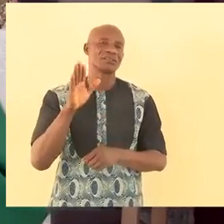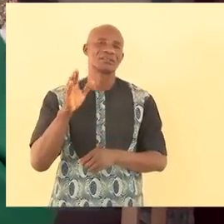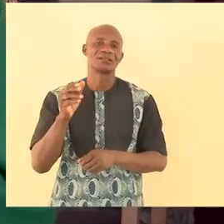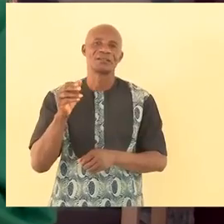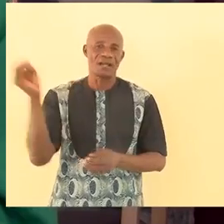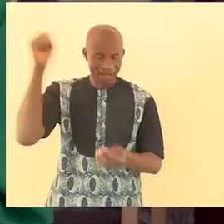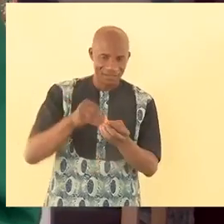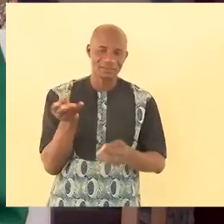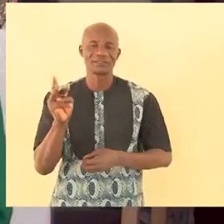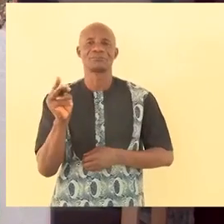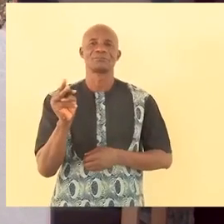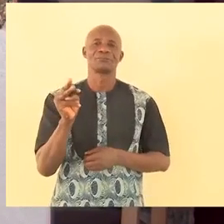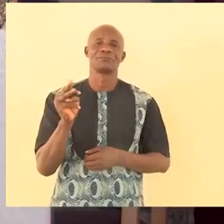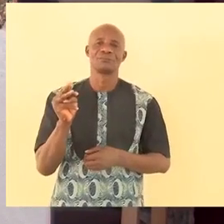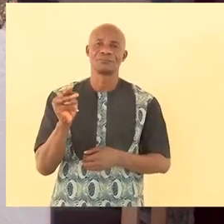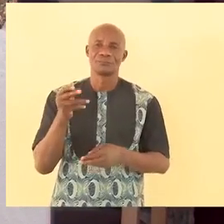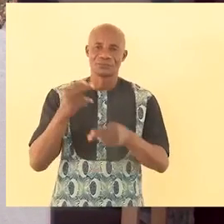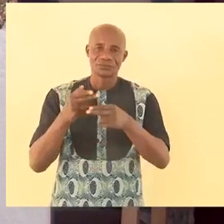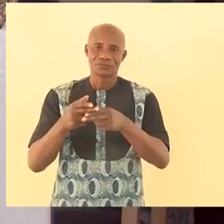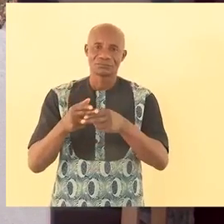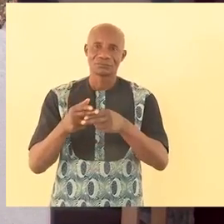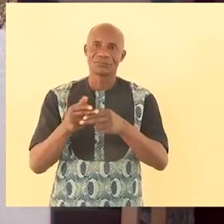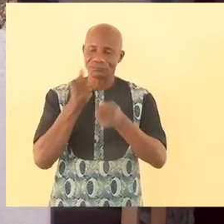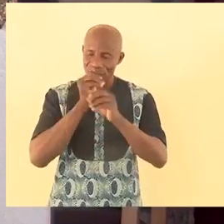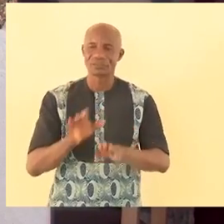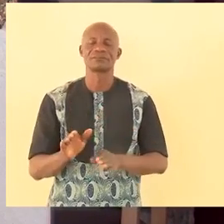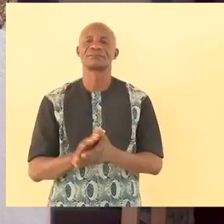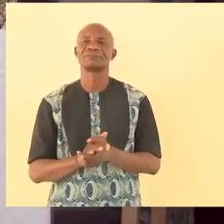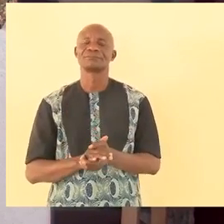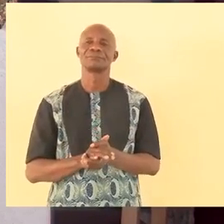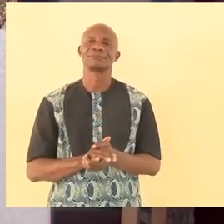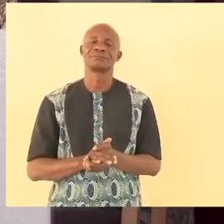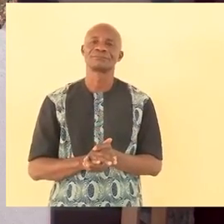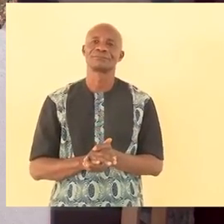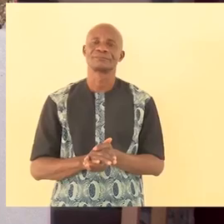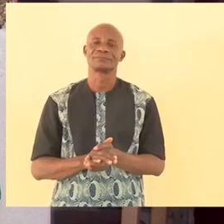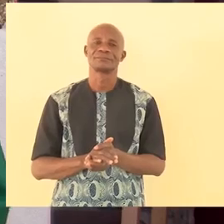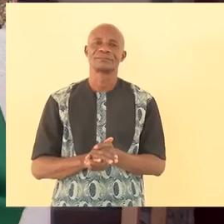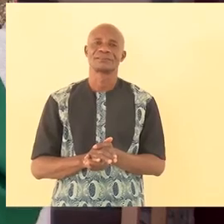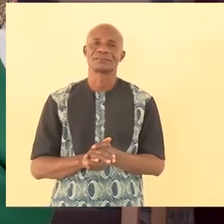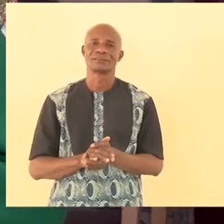Not having them is what Jesus calls blessed.